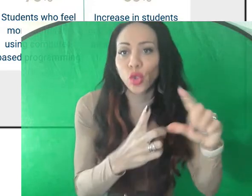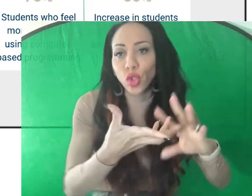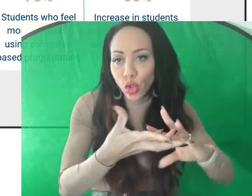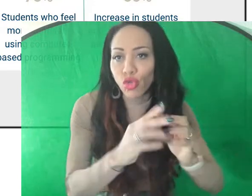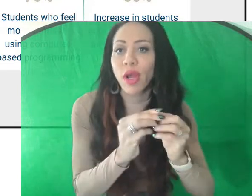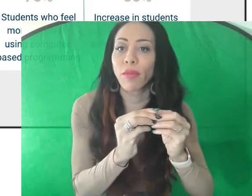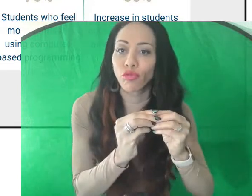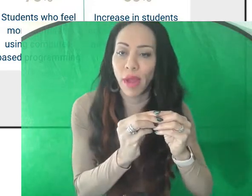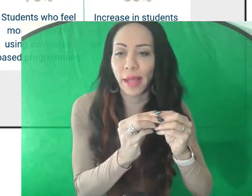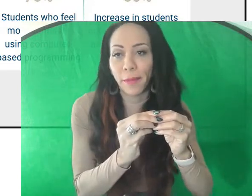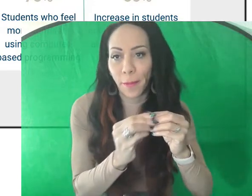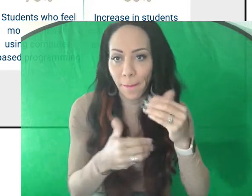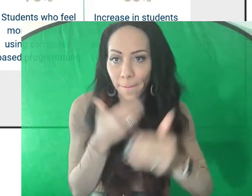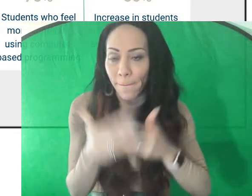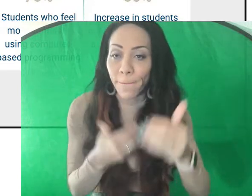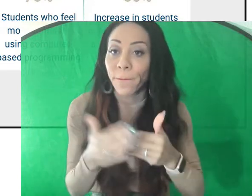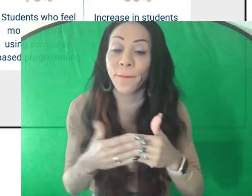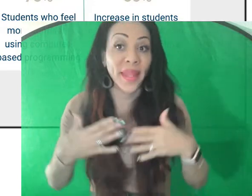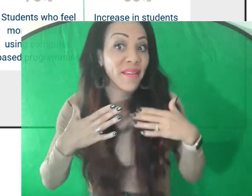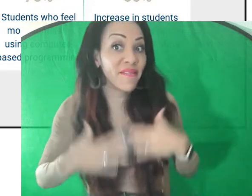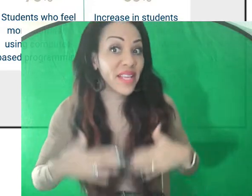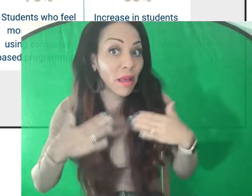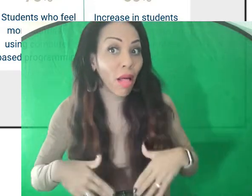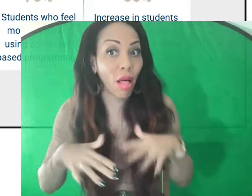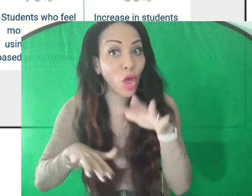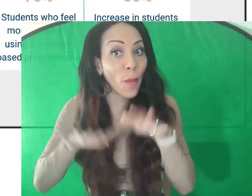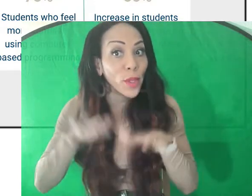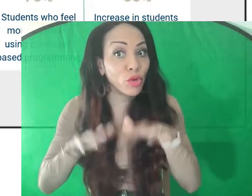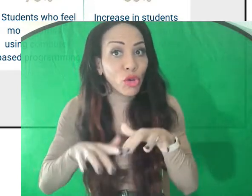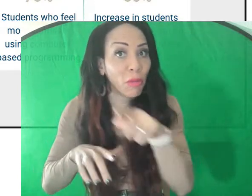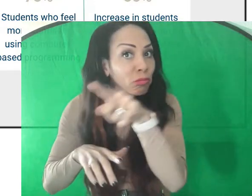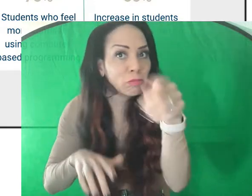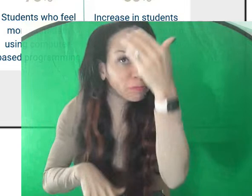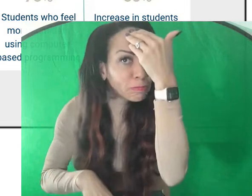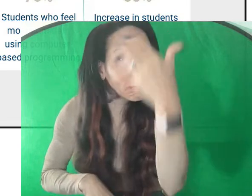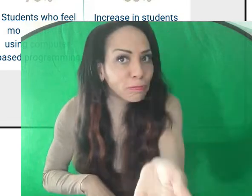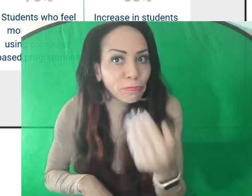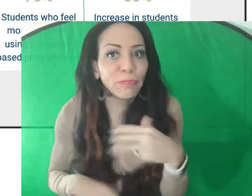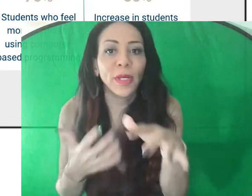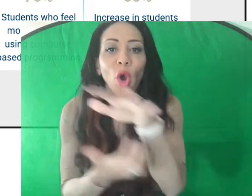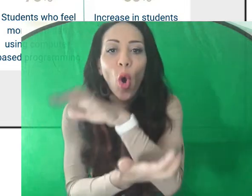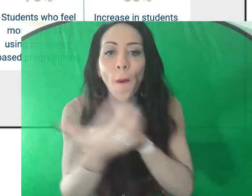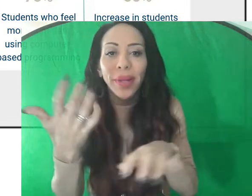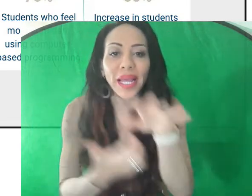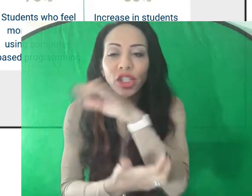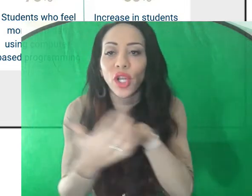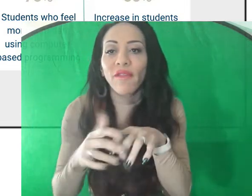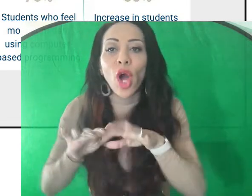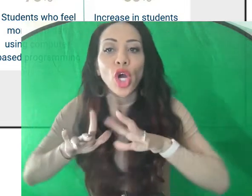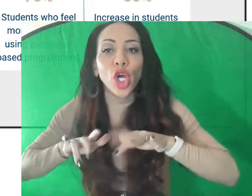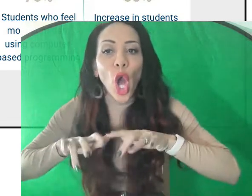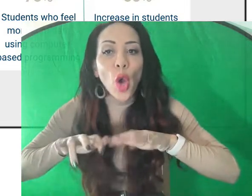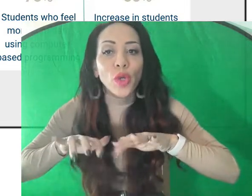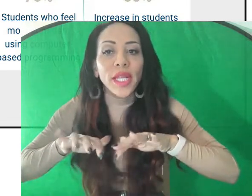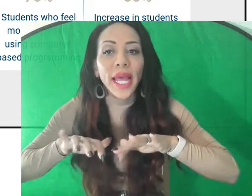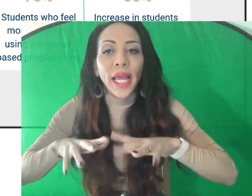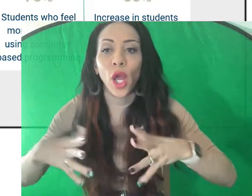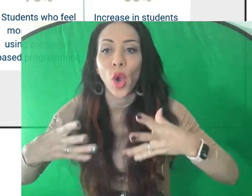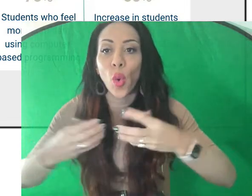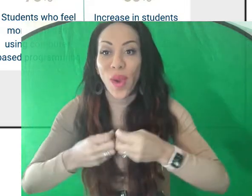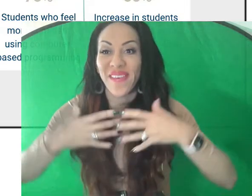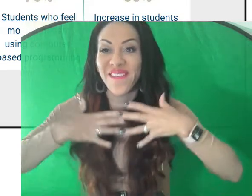Just to let you know, physical computing, if you don't already know, which I'm sure some of you do, it's the combination of coding with physical components,